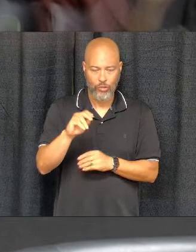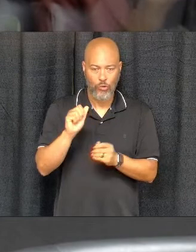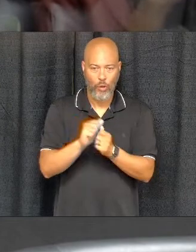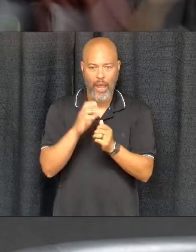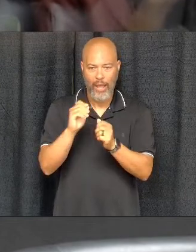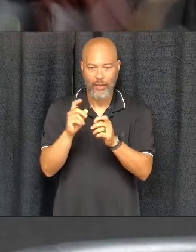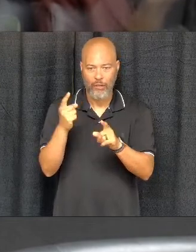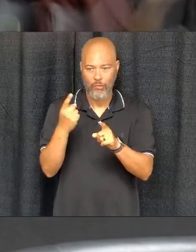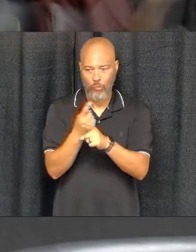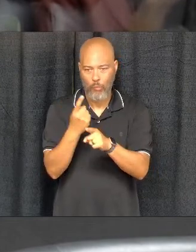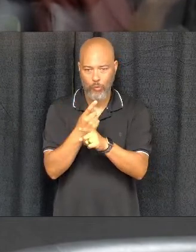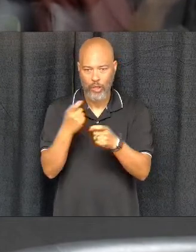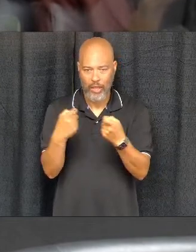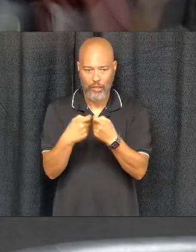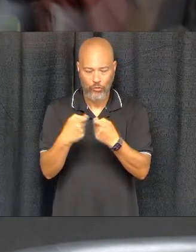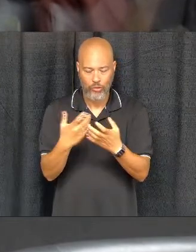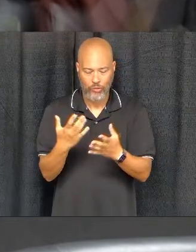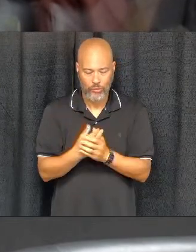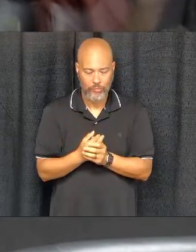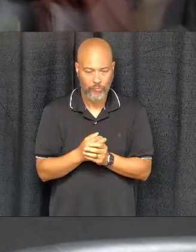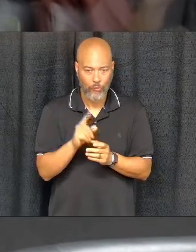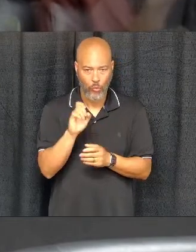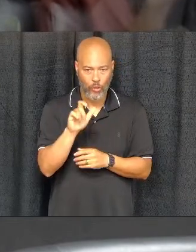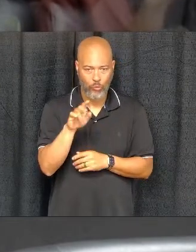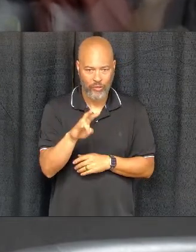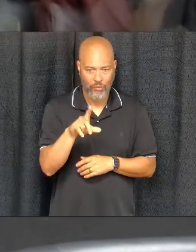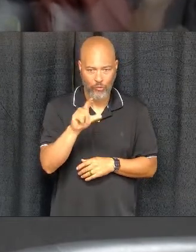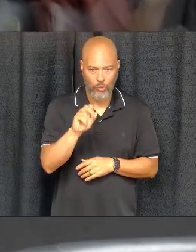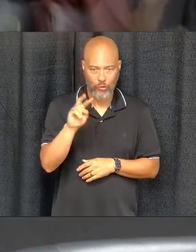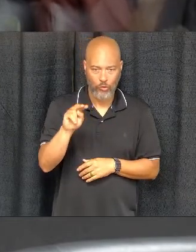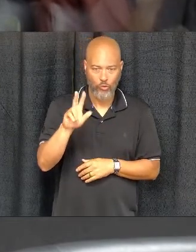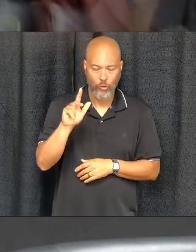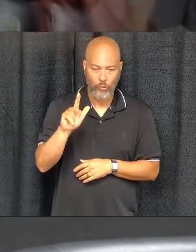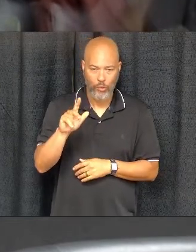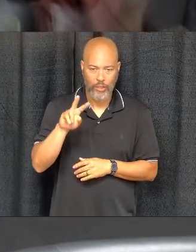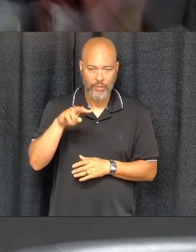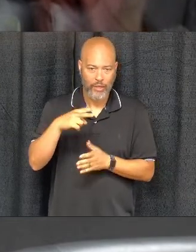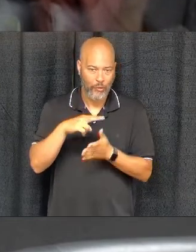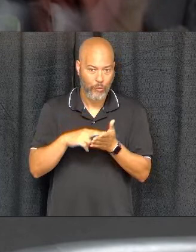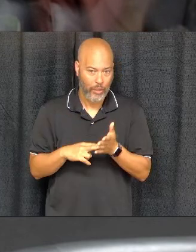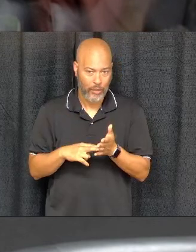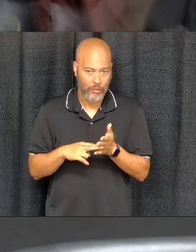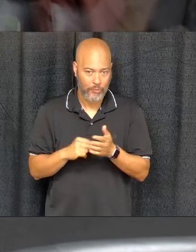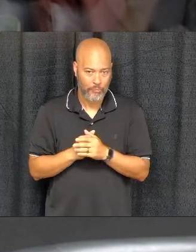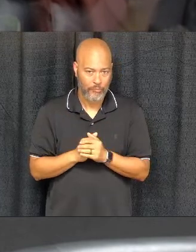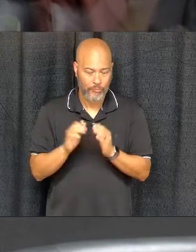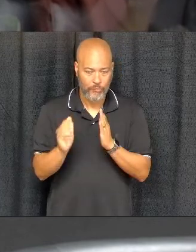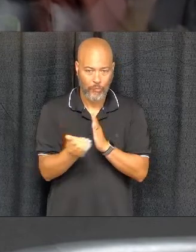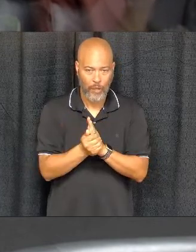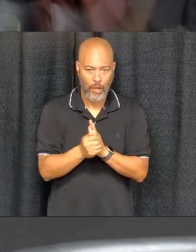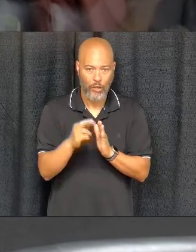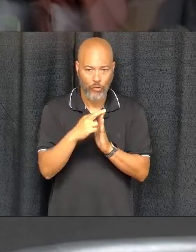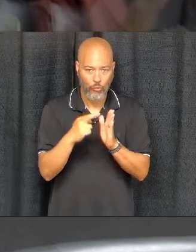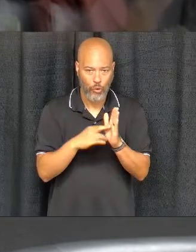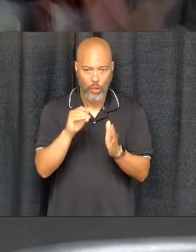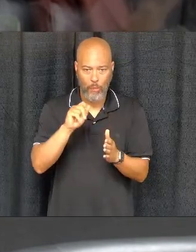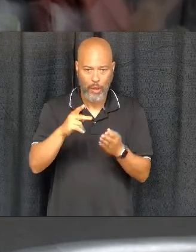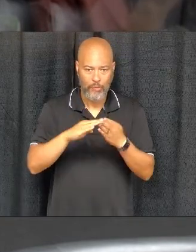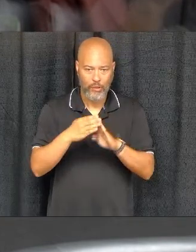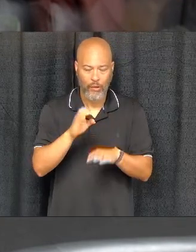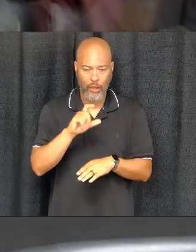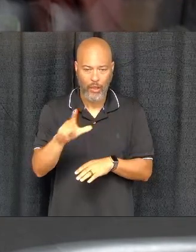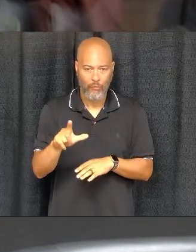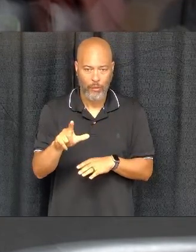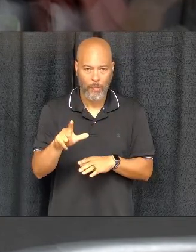utilities. Ordinance 127, 2022-23, second reading, amending the zoning ordinance and map of the city